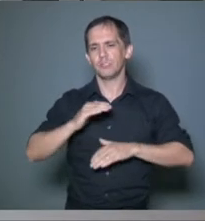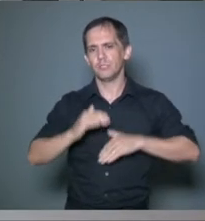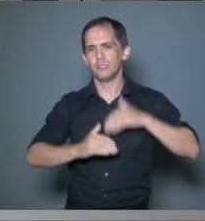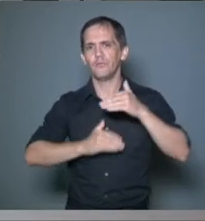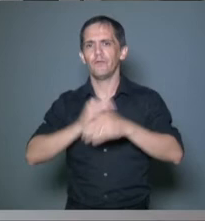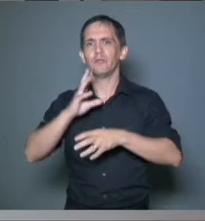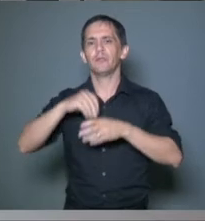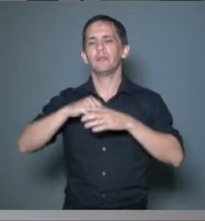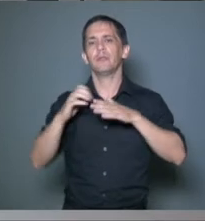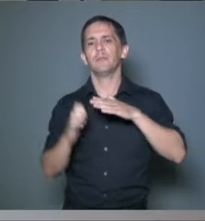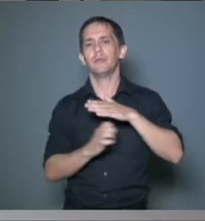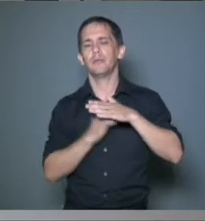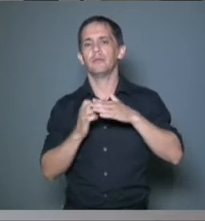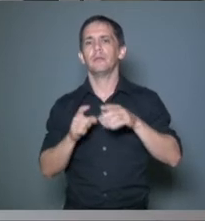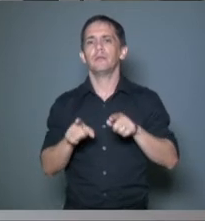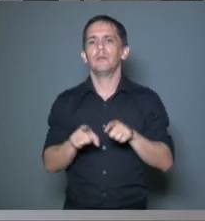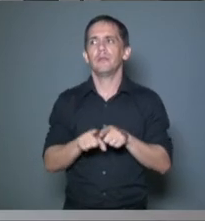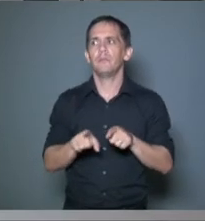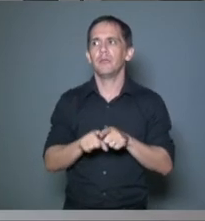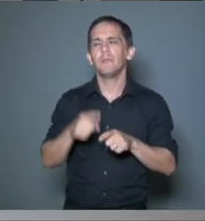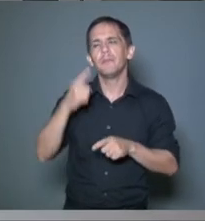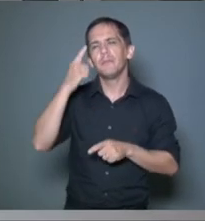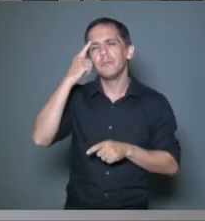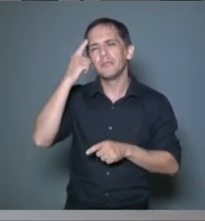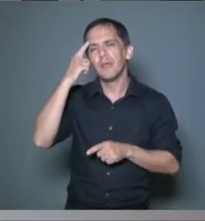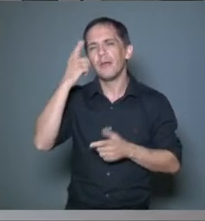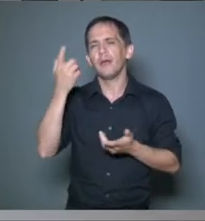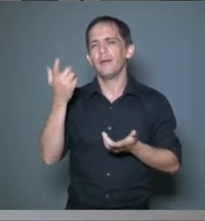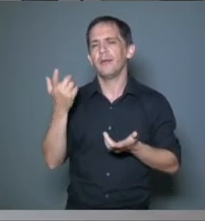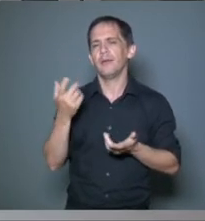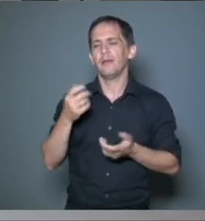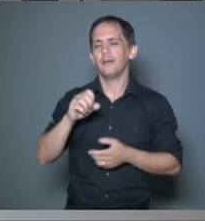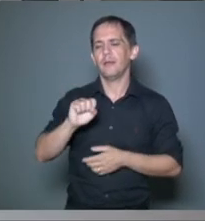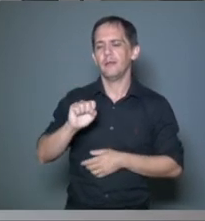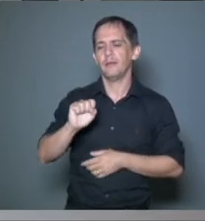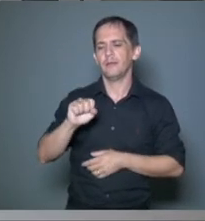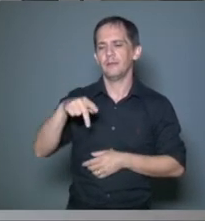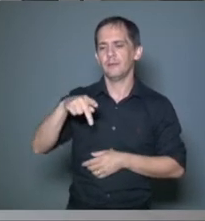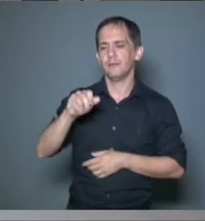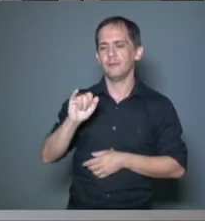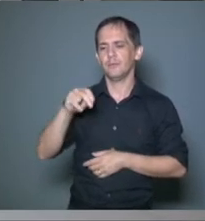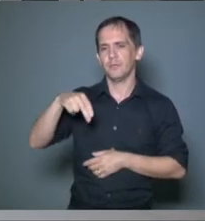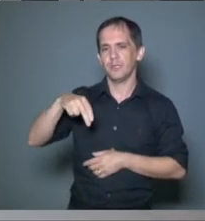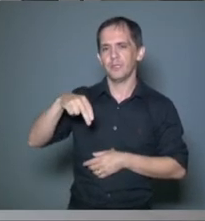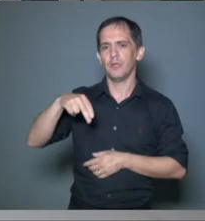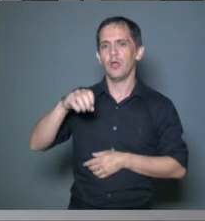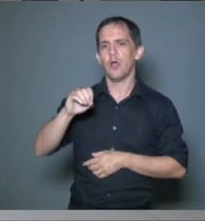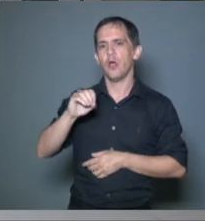evolve not only within SLC, but possibly even considering a spin-off.